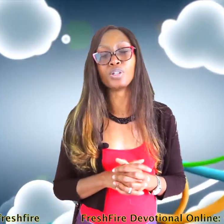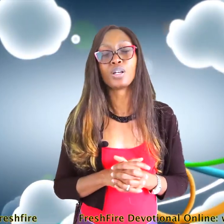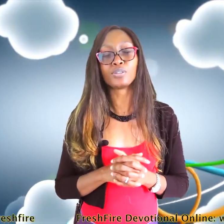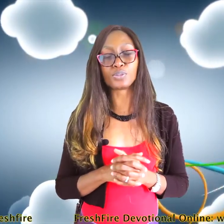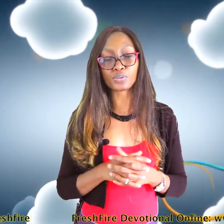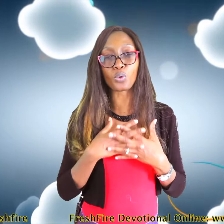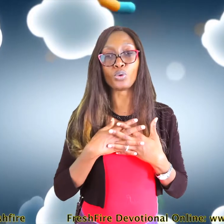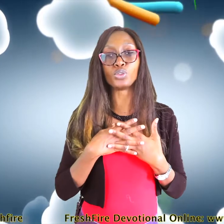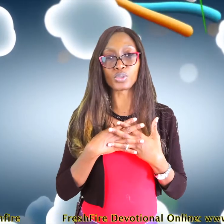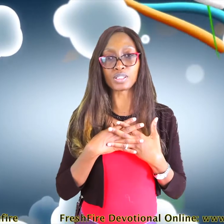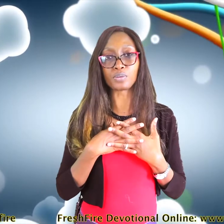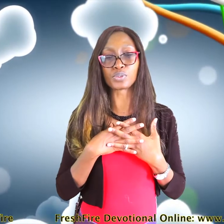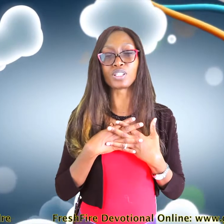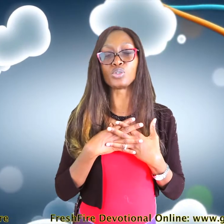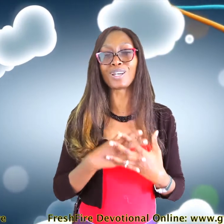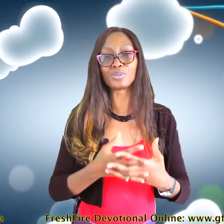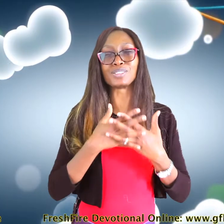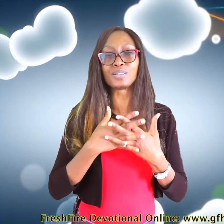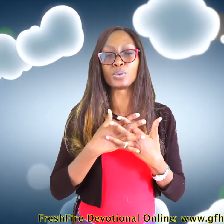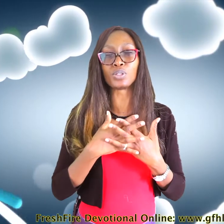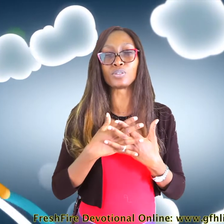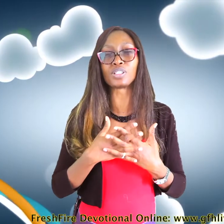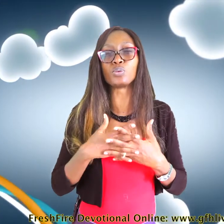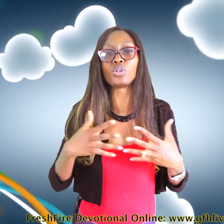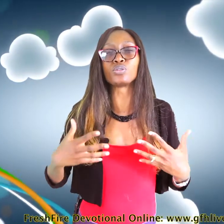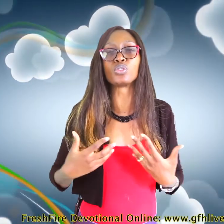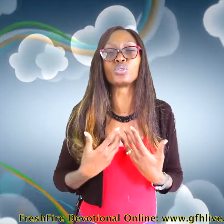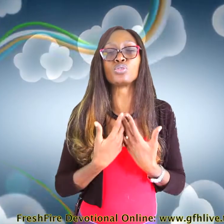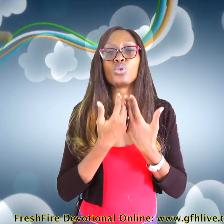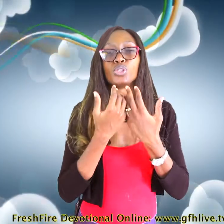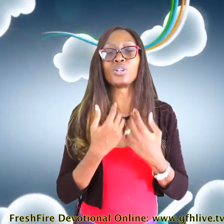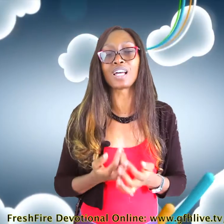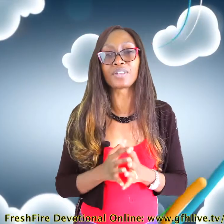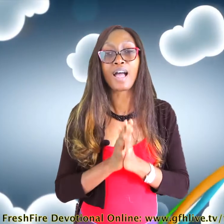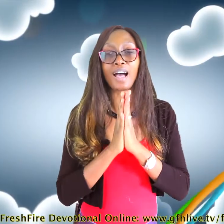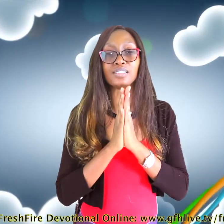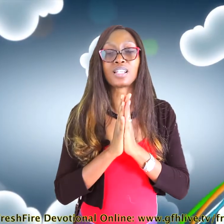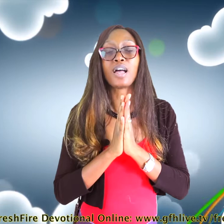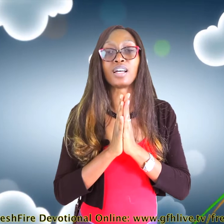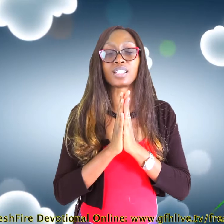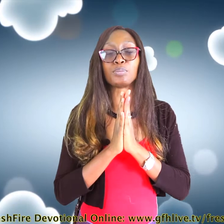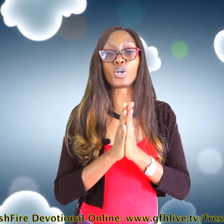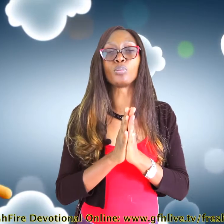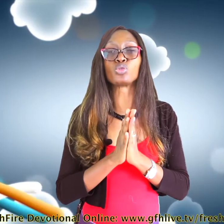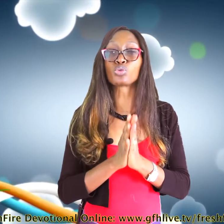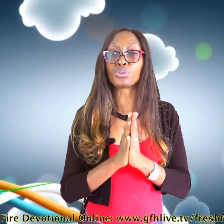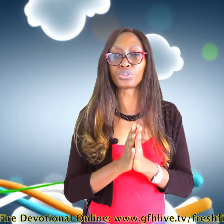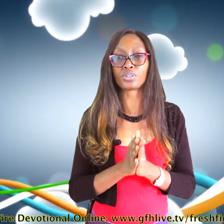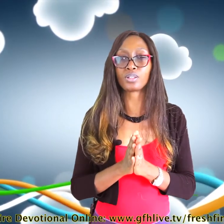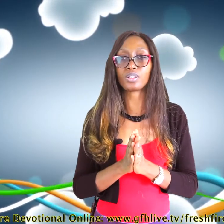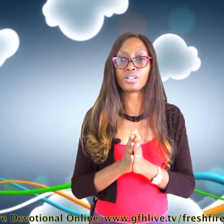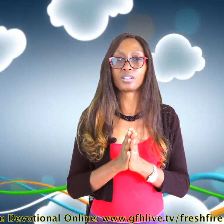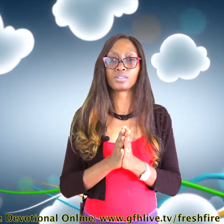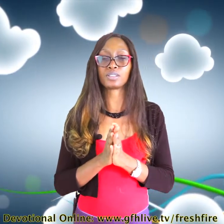no. For yourself, so that you can receive the Word of God, and the Word of God could grow in your life and become the truth